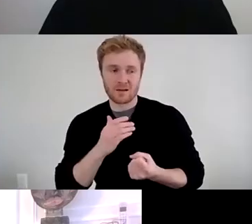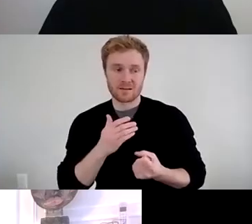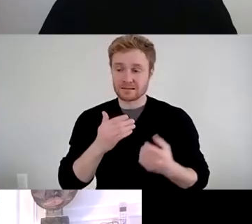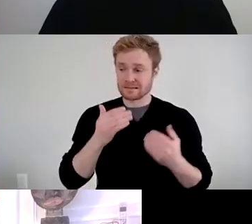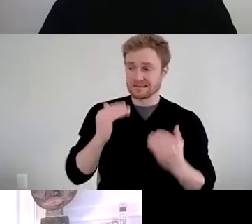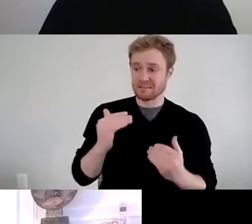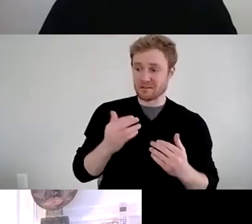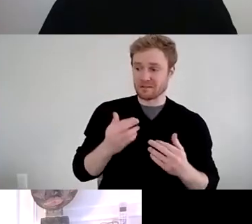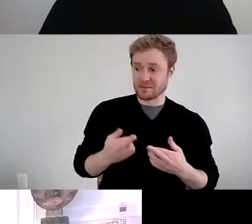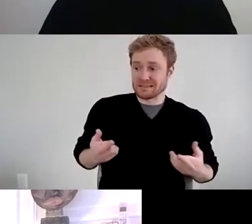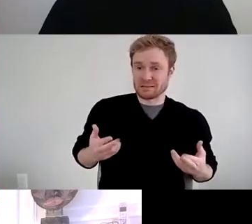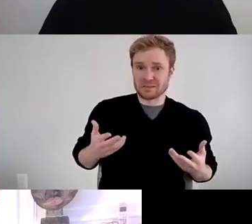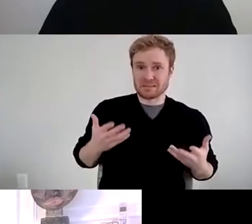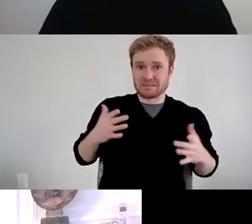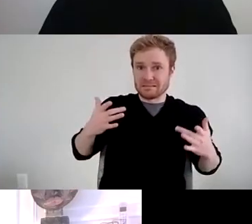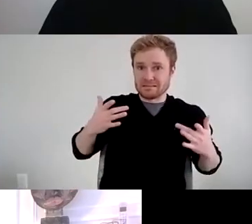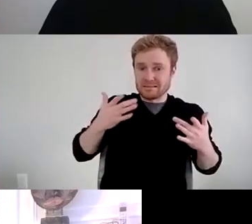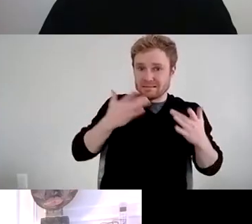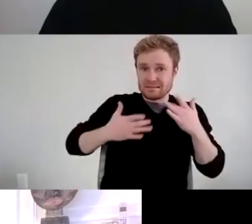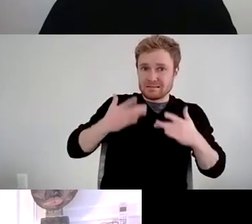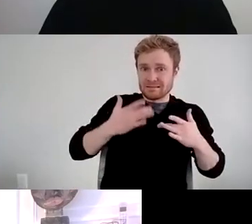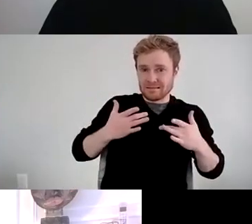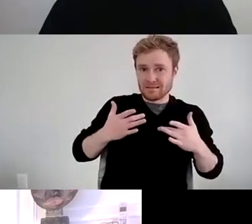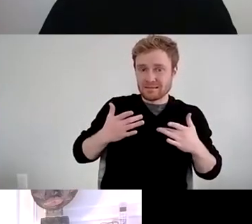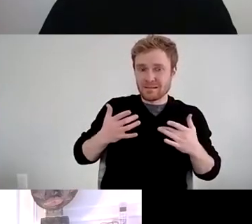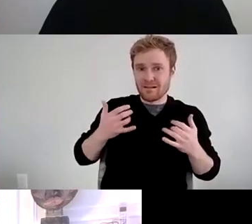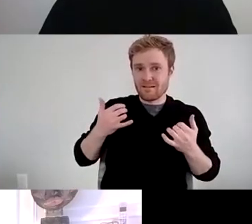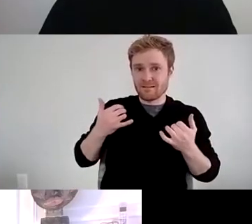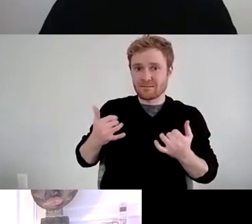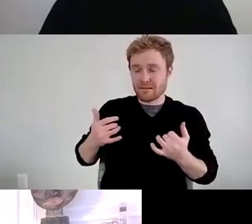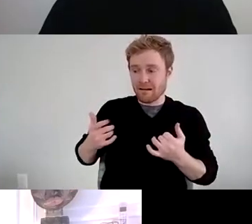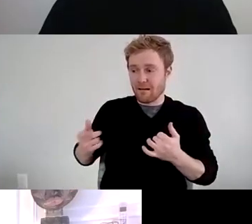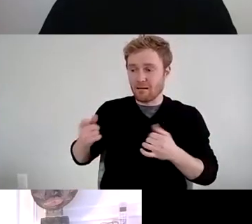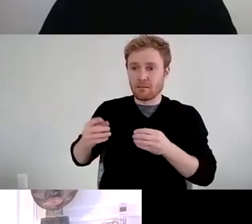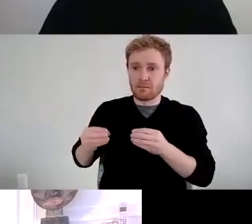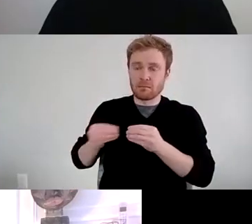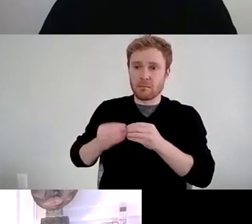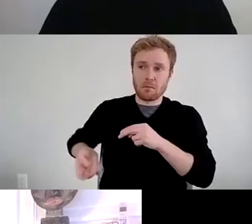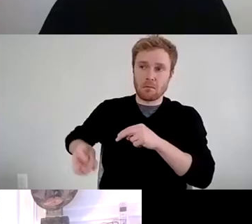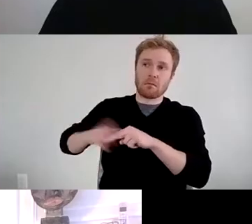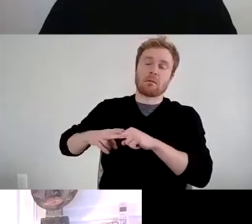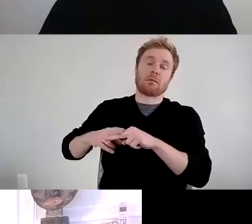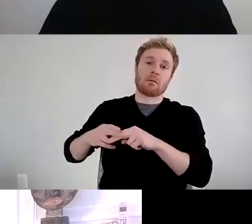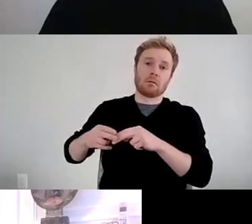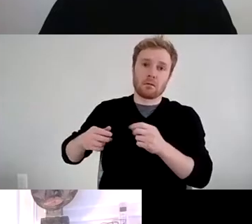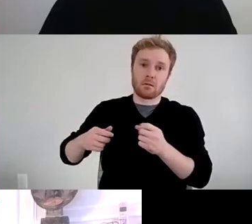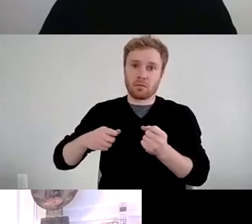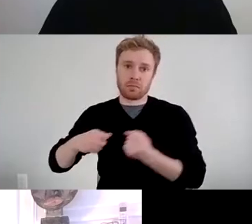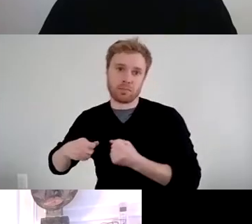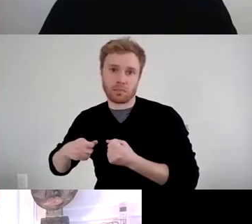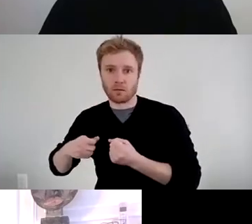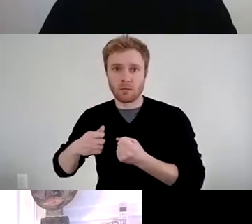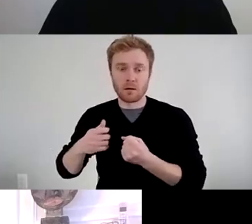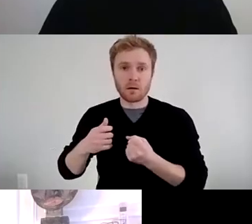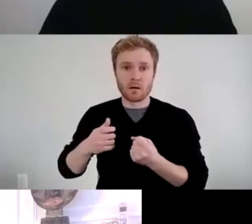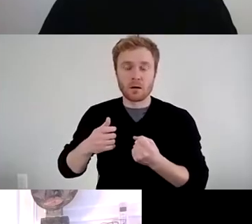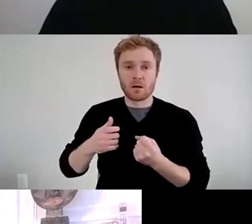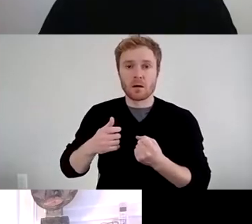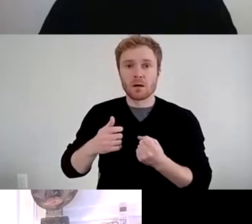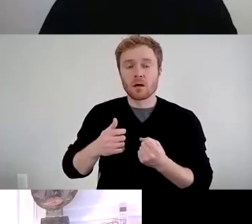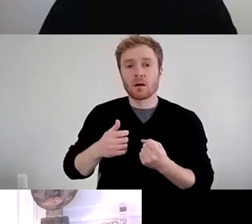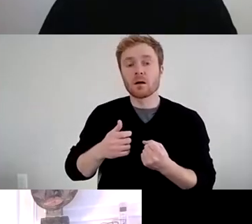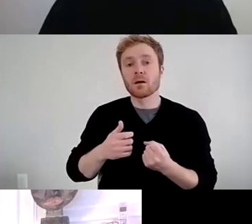The city is not a healthy city, right? And so we would be taking over a city in distress that would